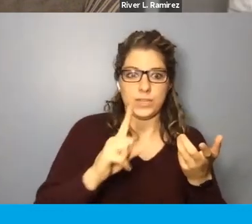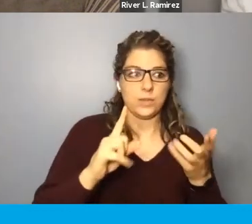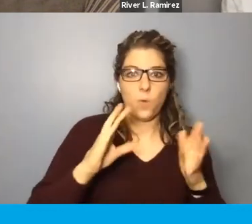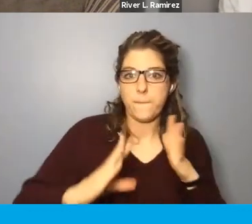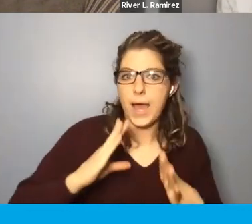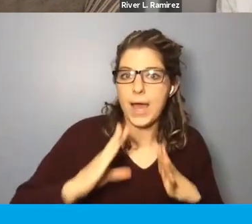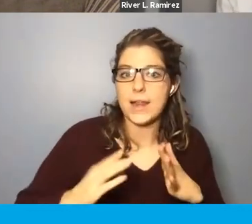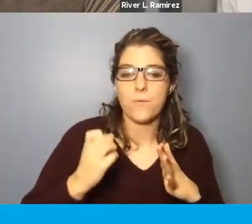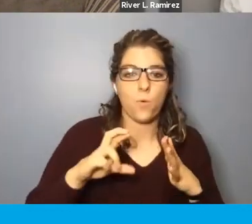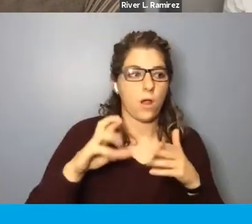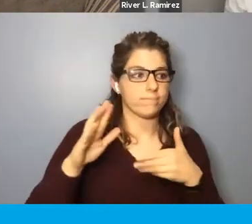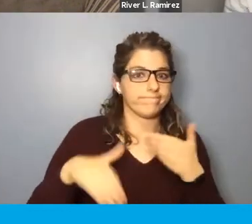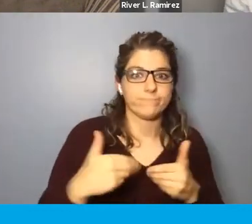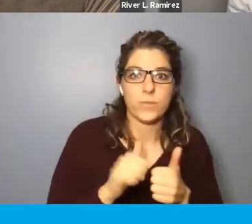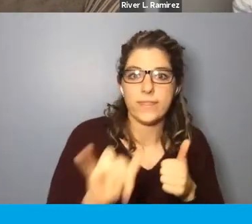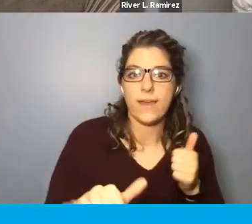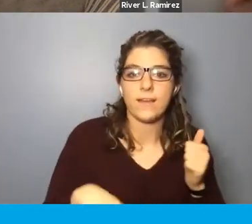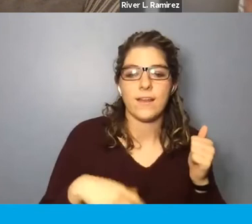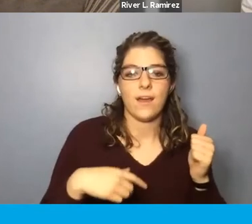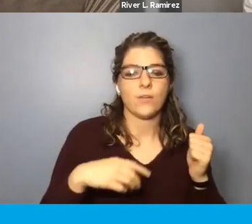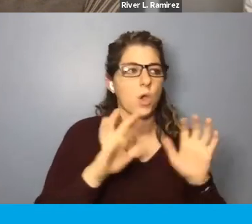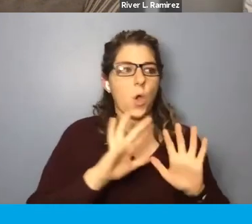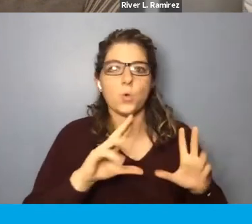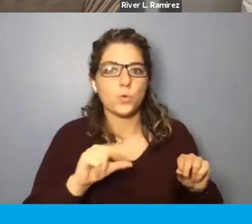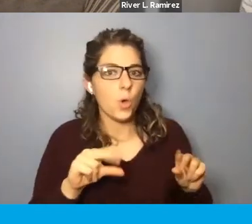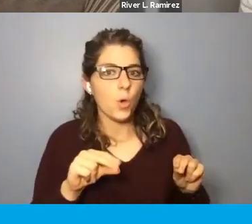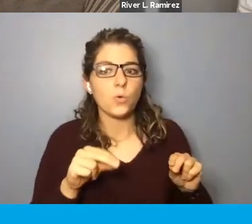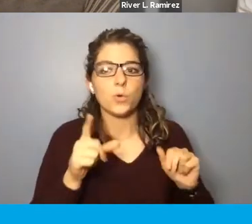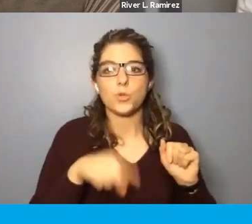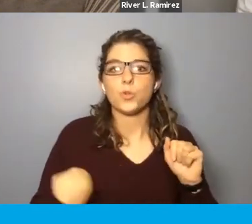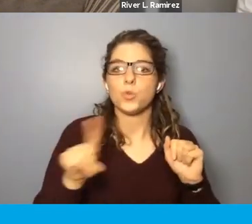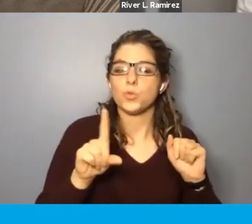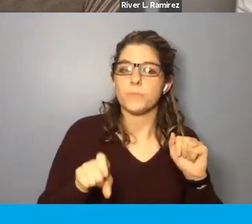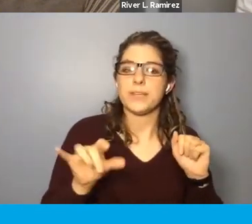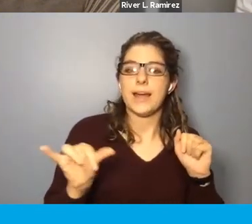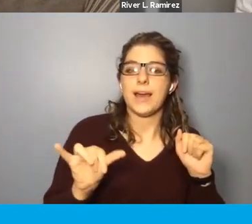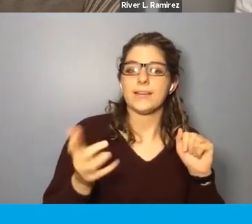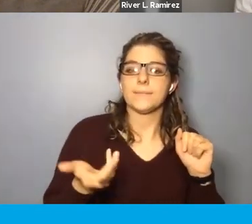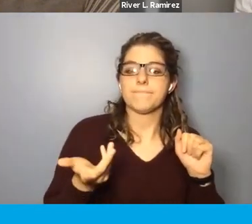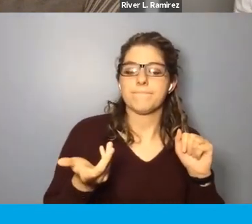or like go along with it? And I was like, oh no, actually you guys should be